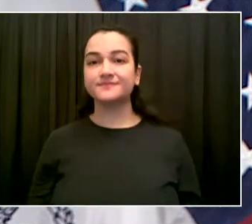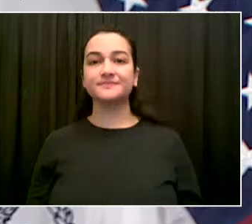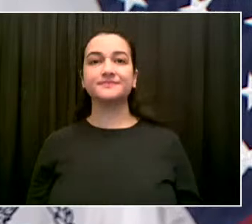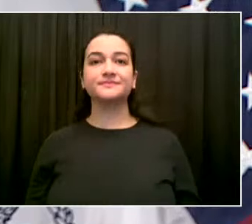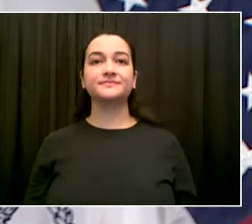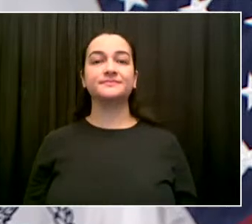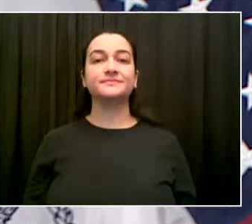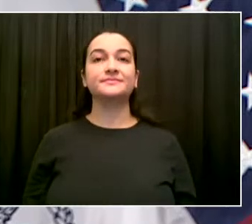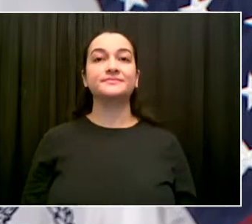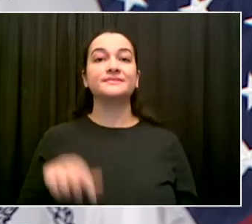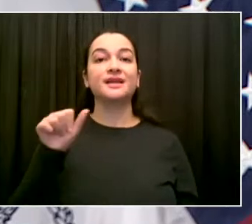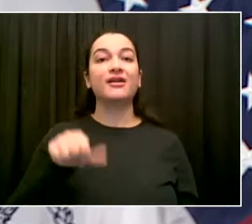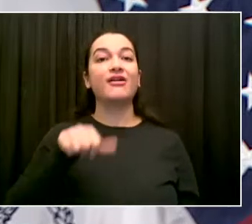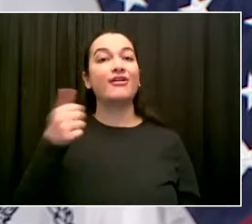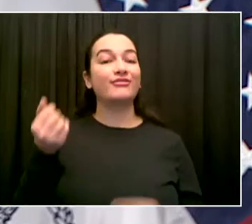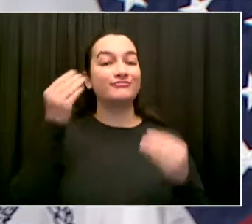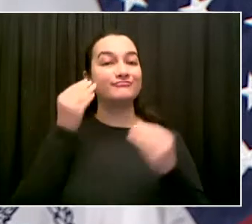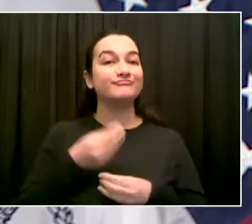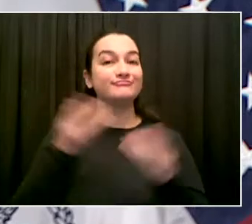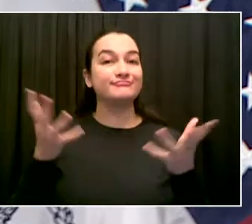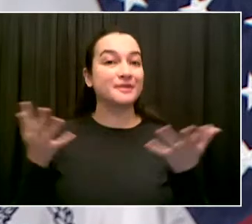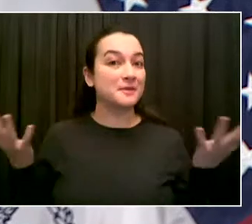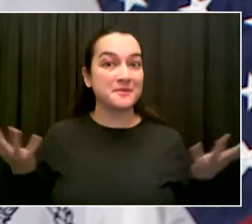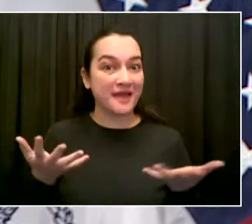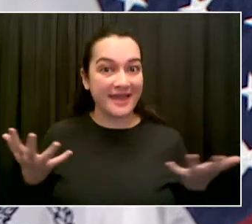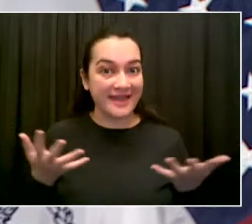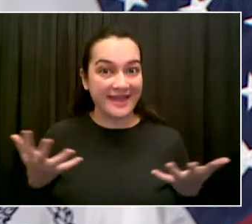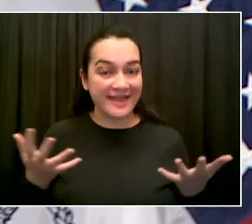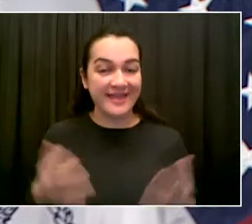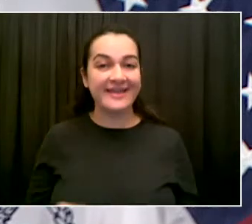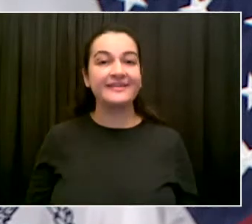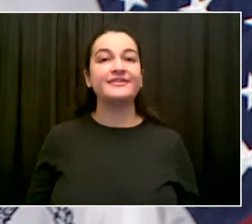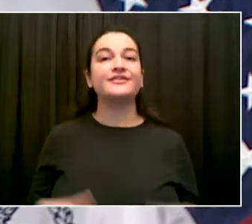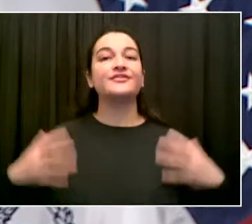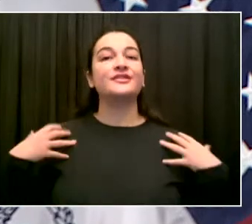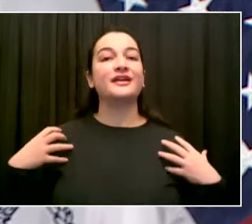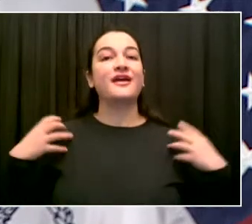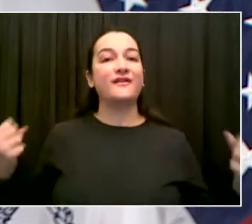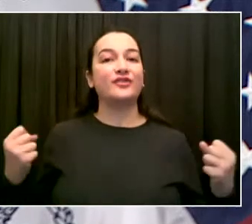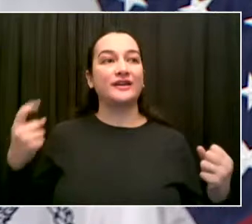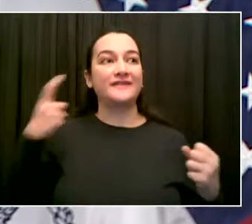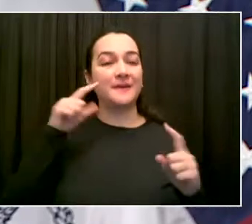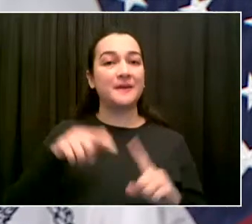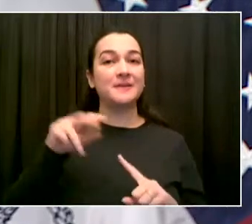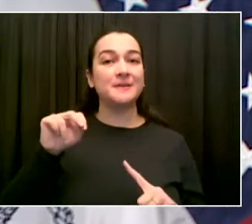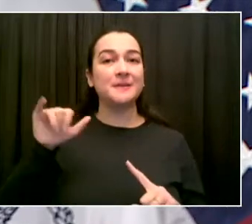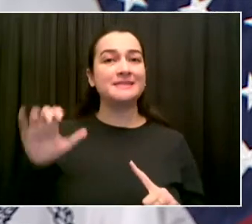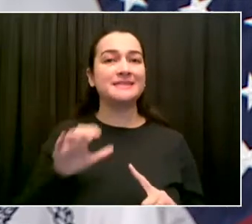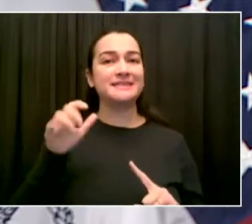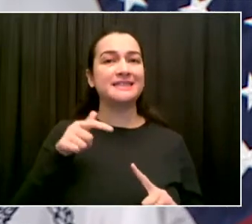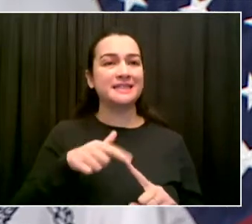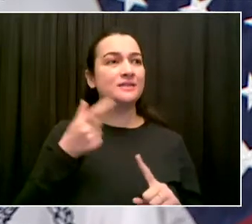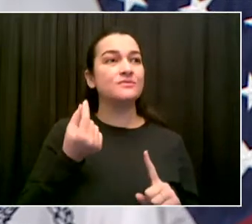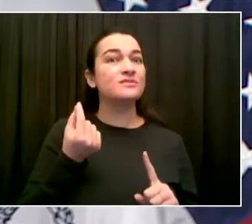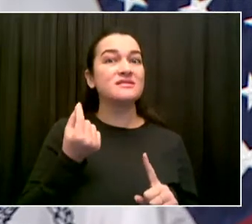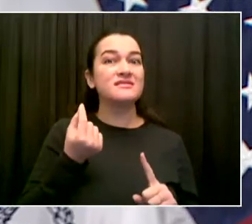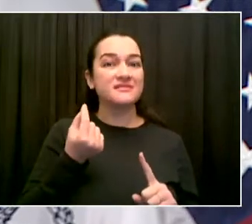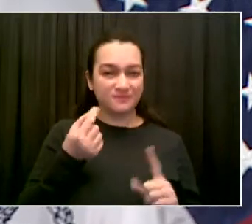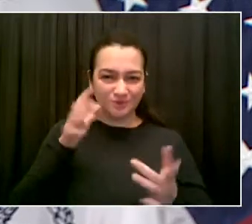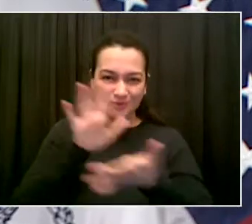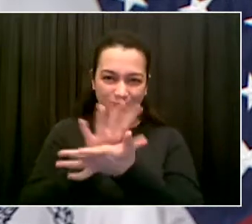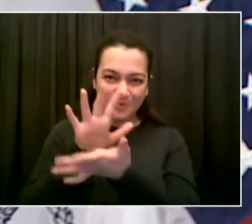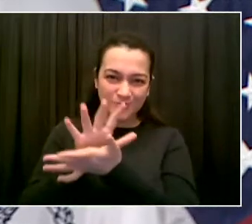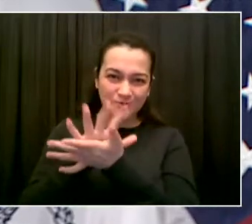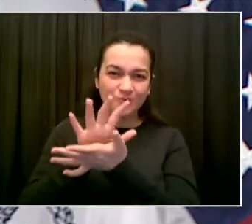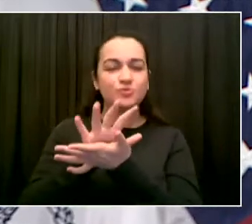part of a recovery for all of us is bringing back our public schools, now, and then we'll be talking soon about what we're going to do this